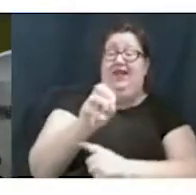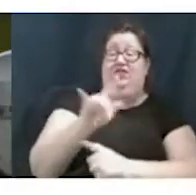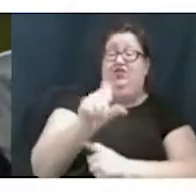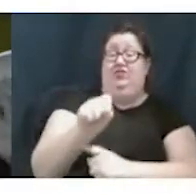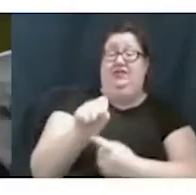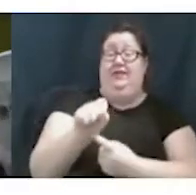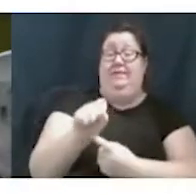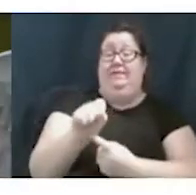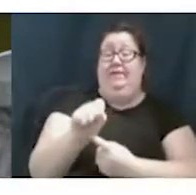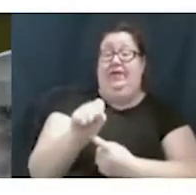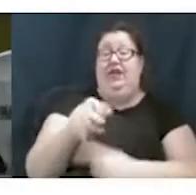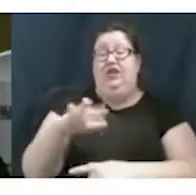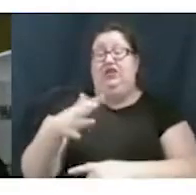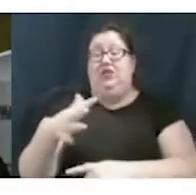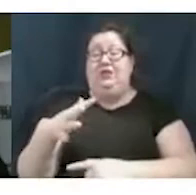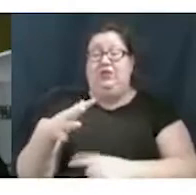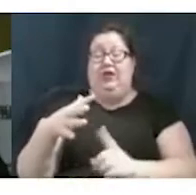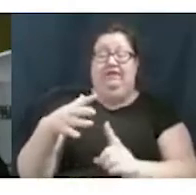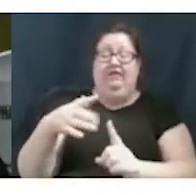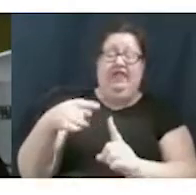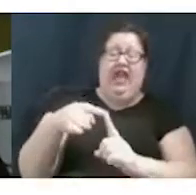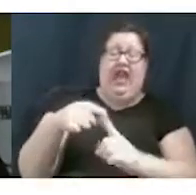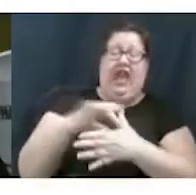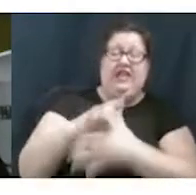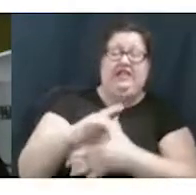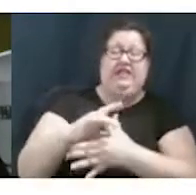it's sort of the essence of